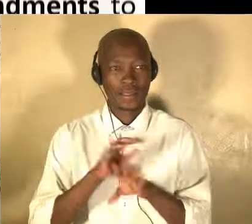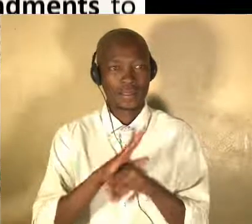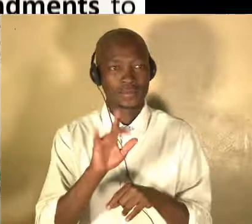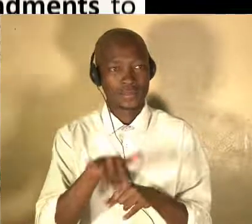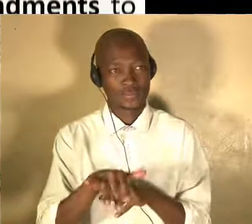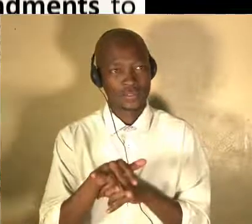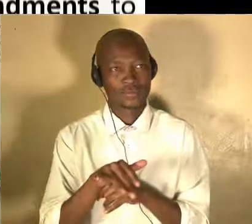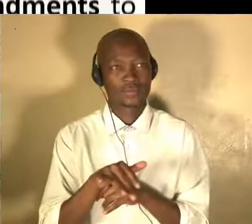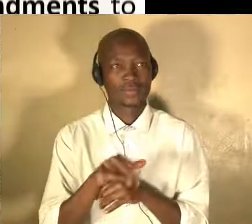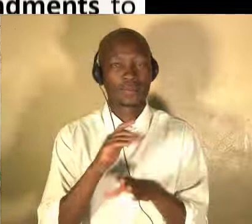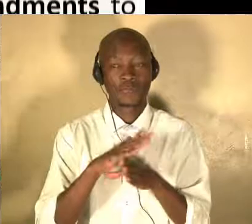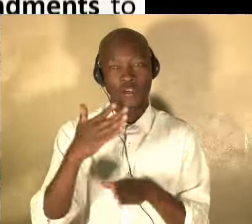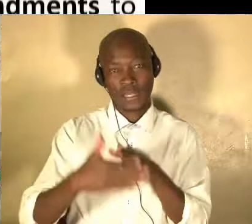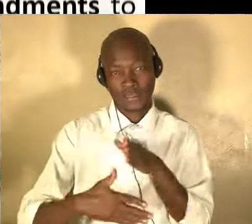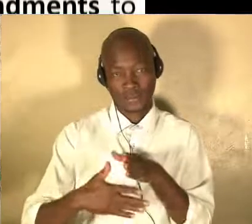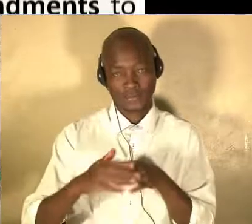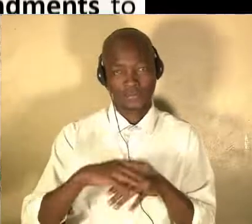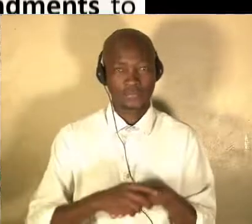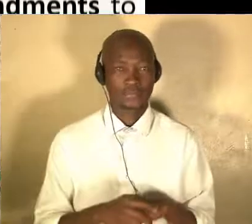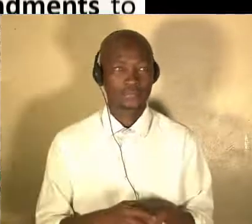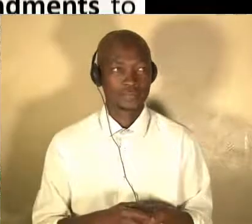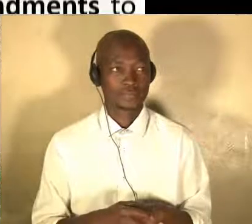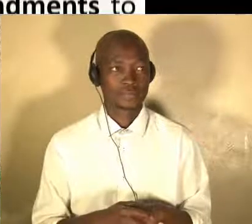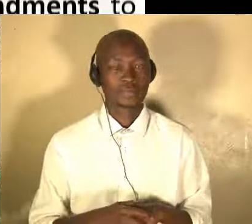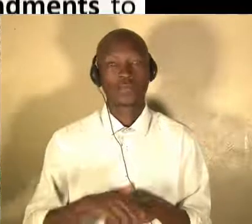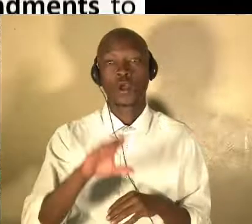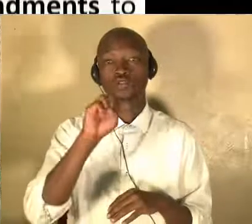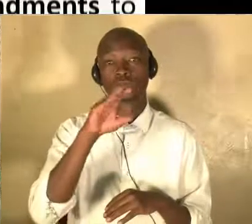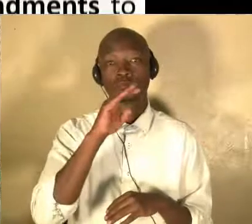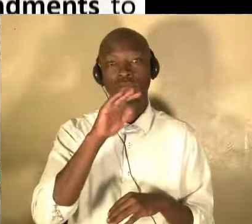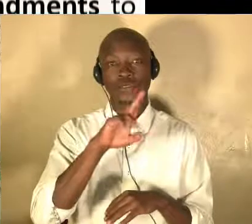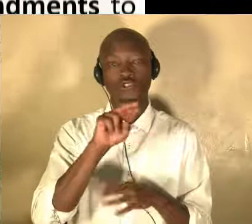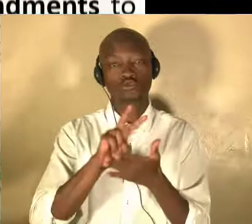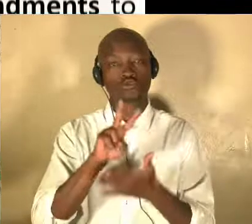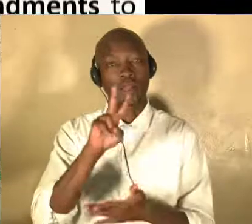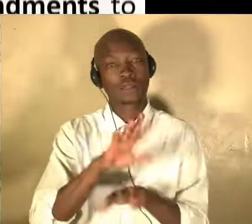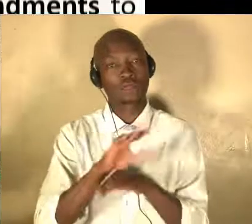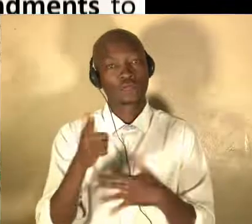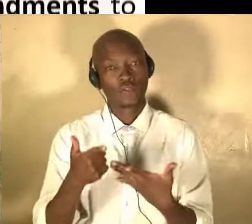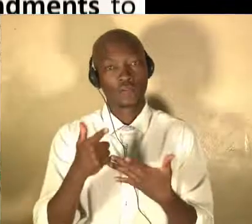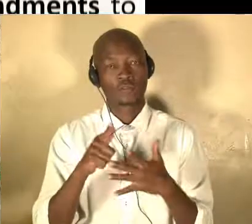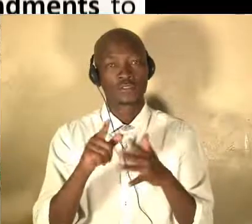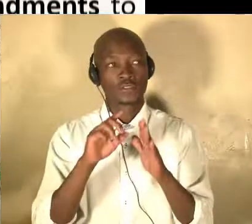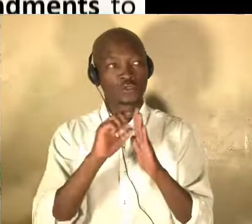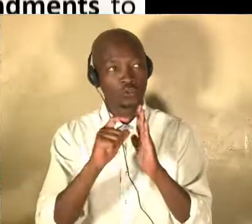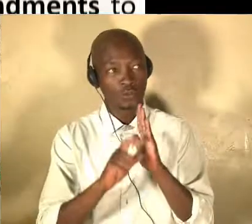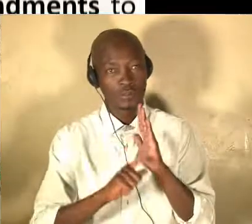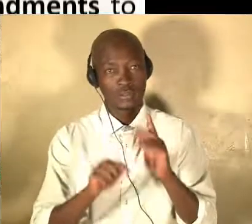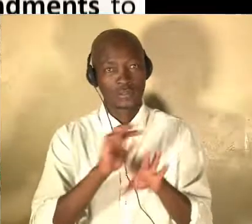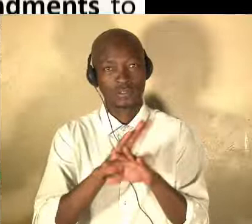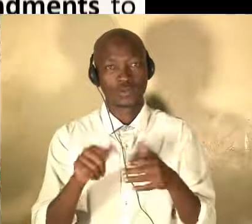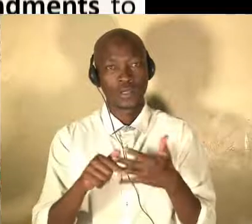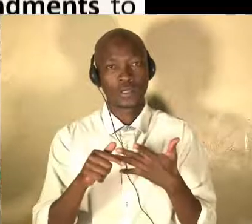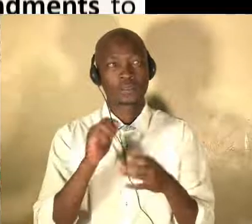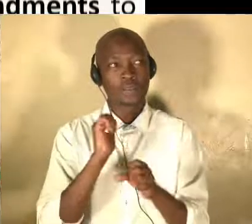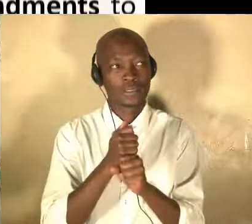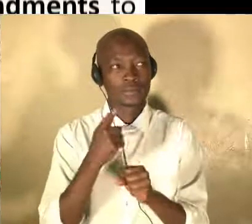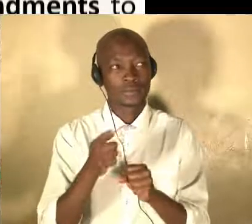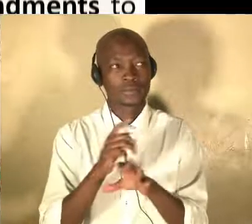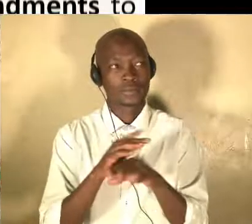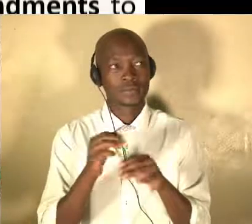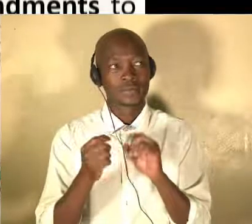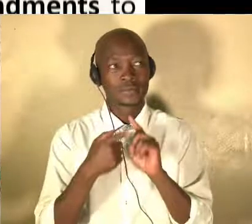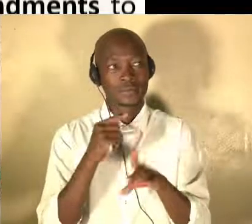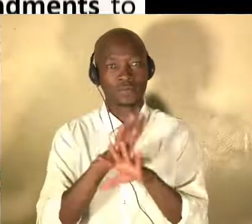Court order ends. So 12 of these clauses were extracted, and you will note in the